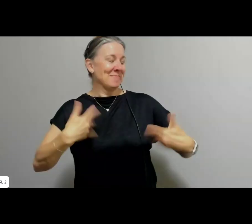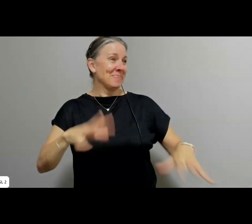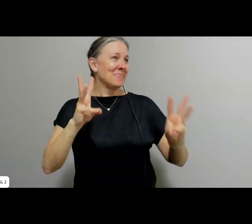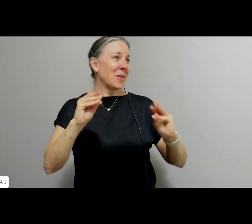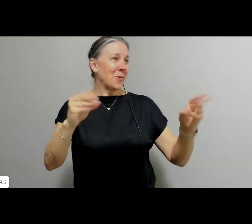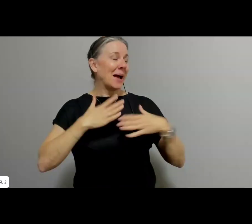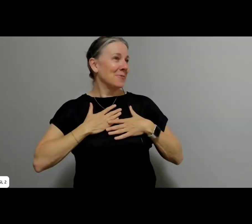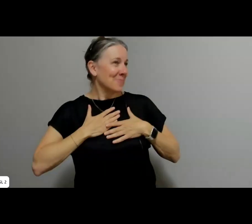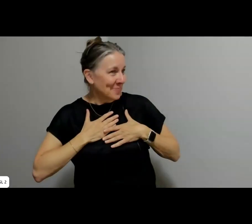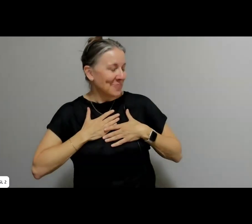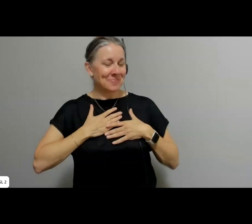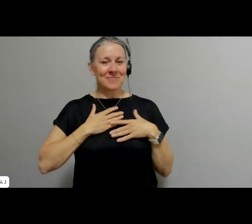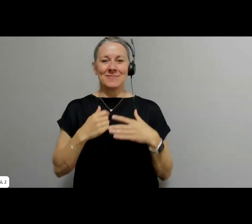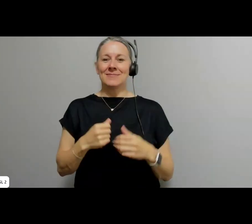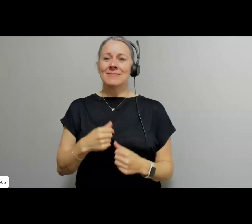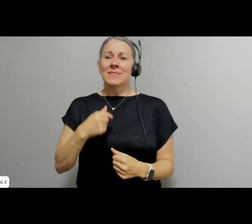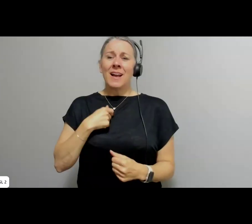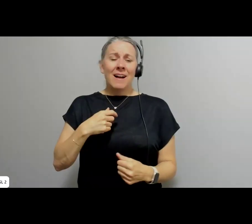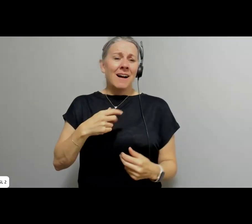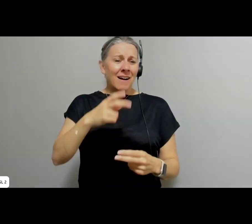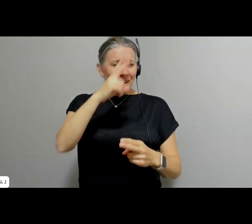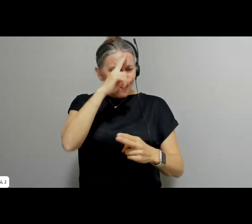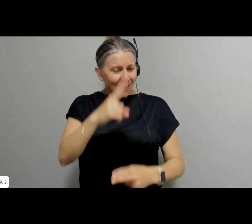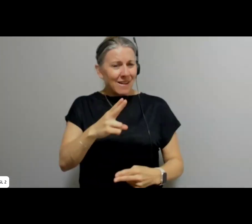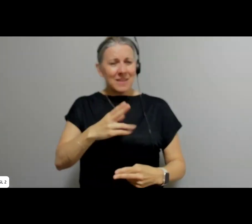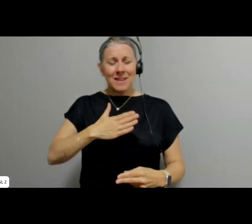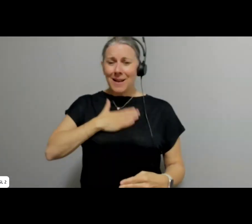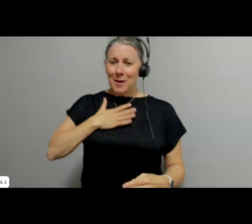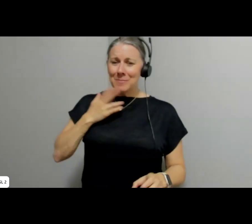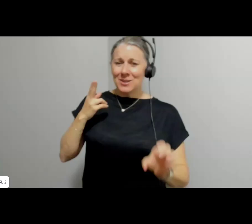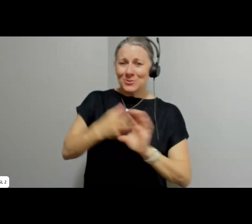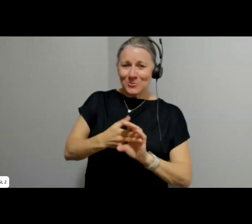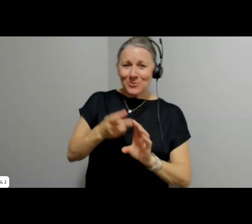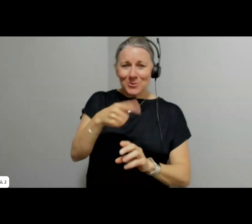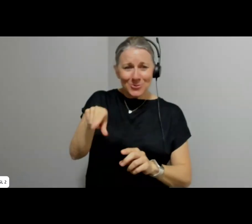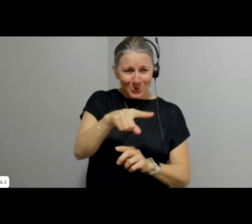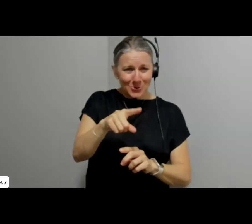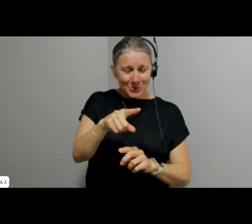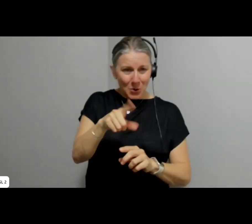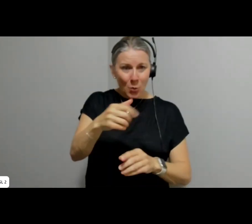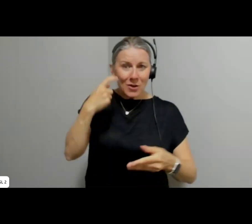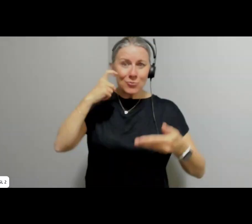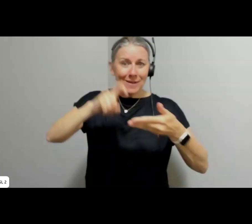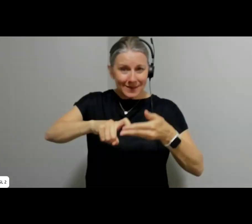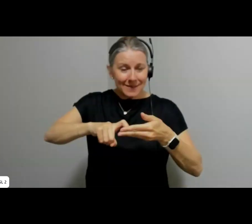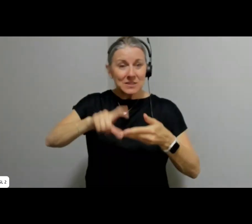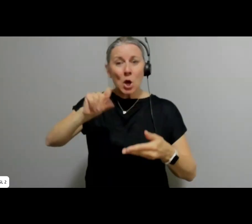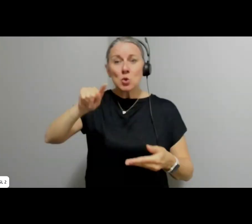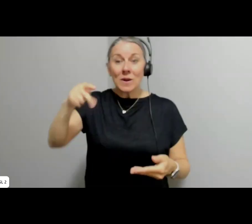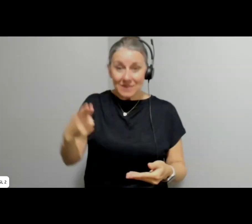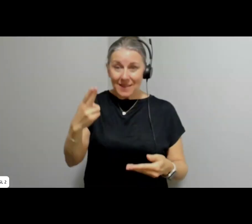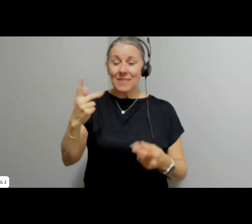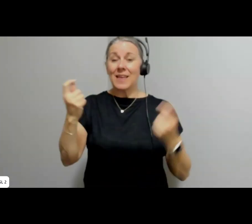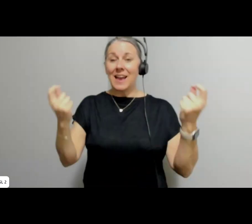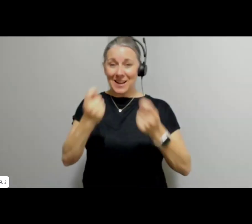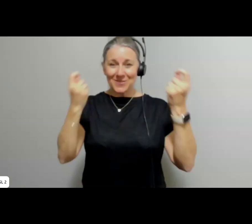It's really a pleasure to be with you today as we mark the 20th anniversary of World Elder Abuse Awareness Day. I was honored